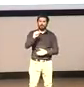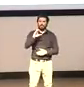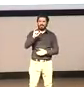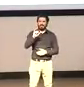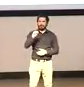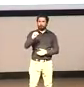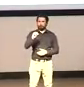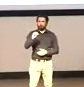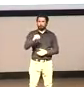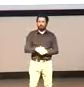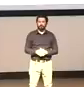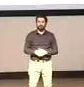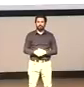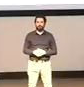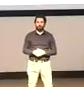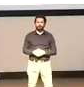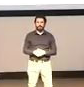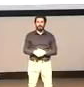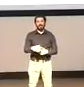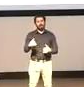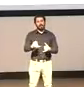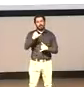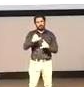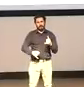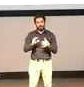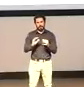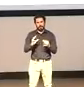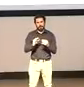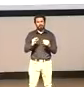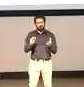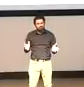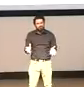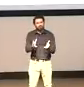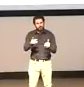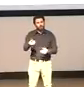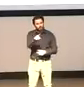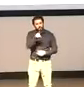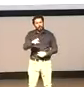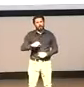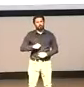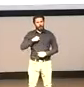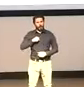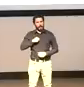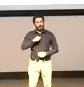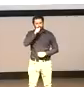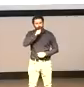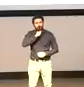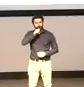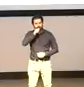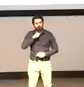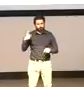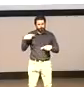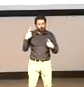Let me close by saying we should all be incredibly proud of what we have endured and how we have mobilized to manage